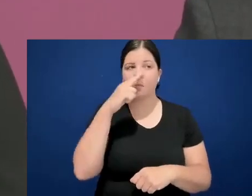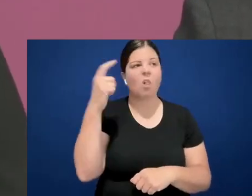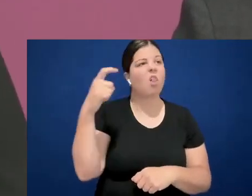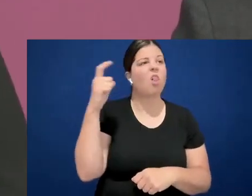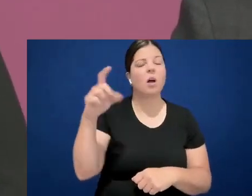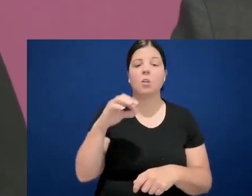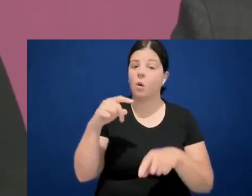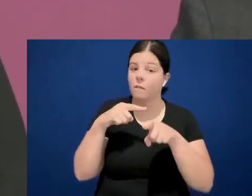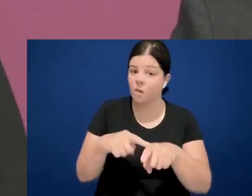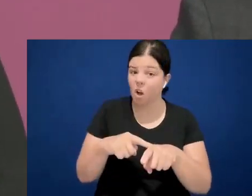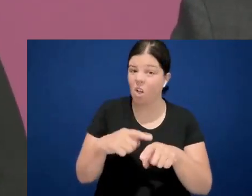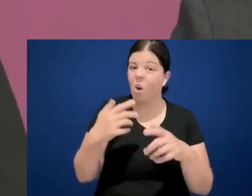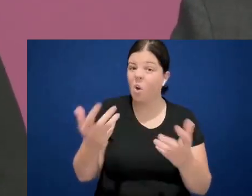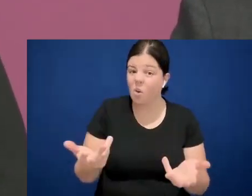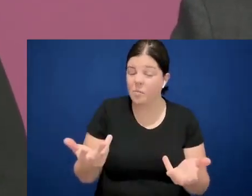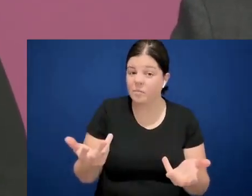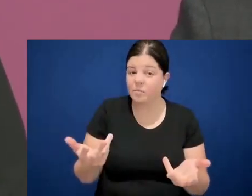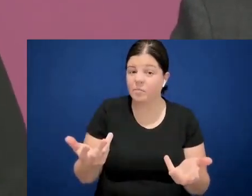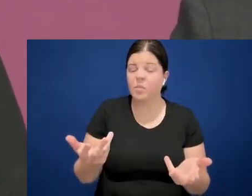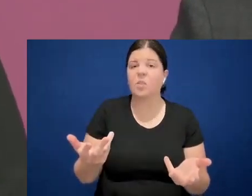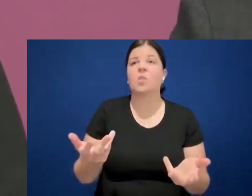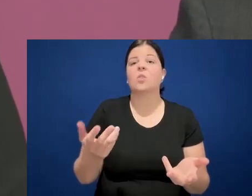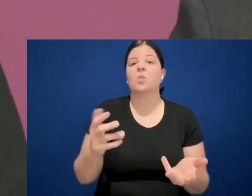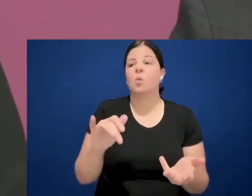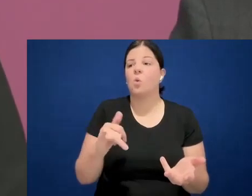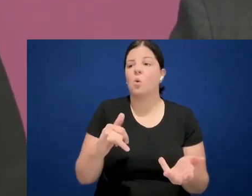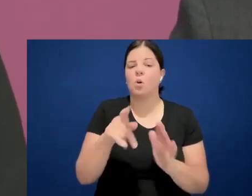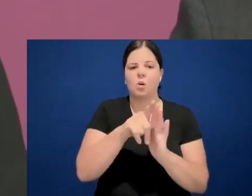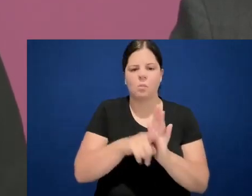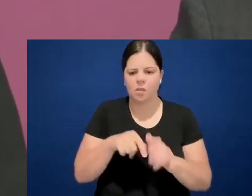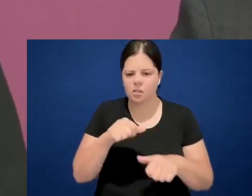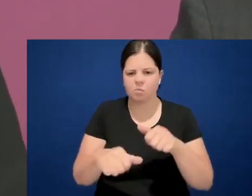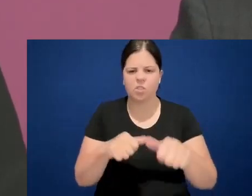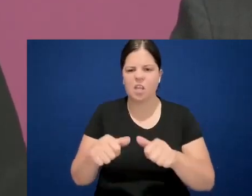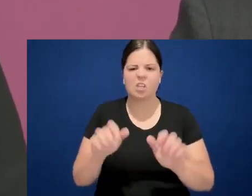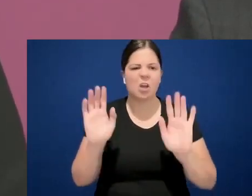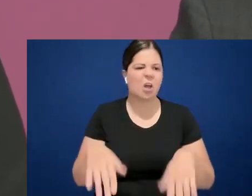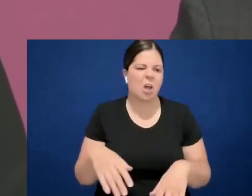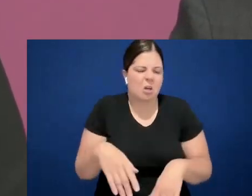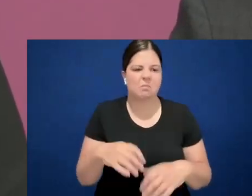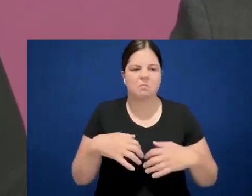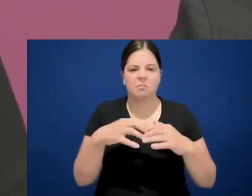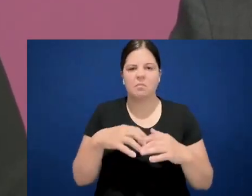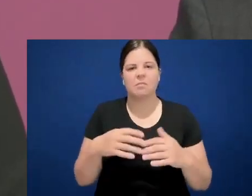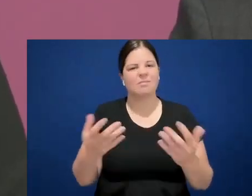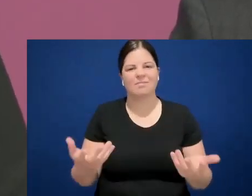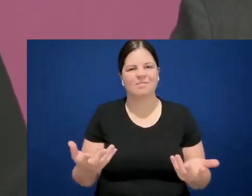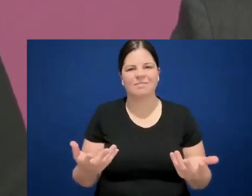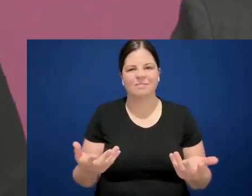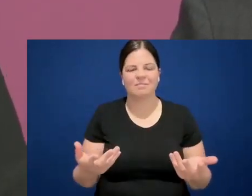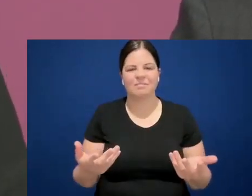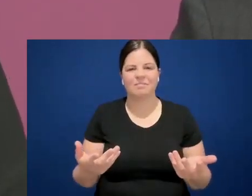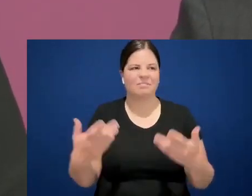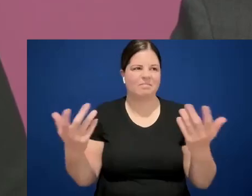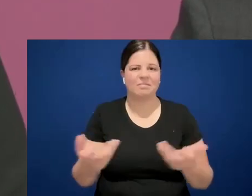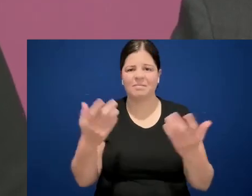are not implementing those policies and procedures, they become just, dusty volumes